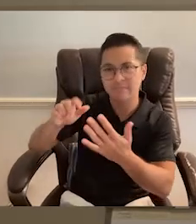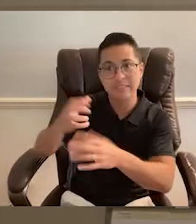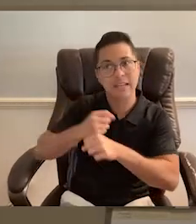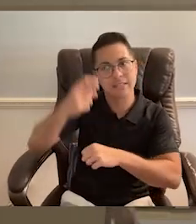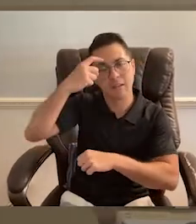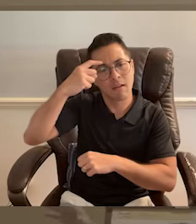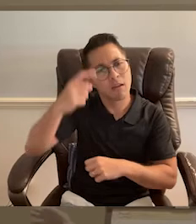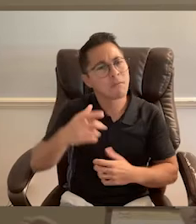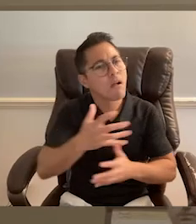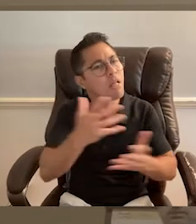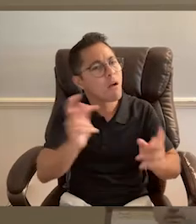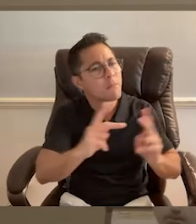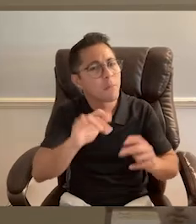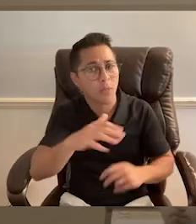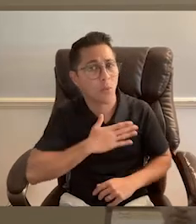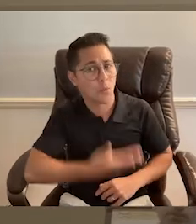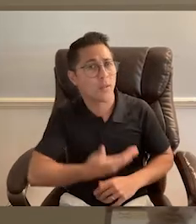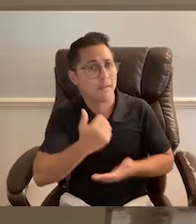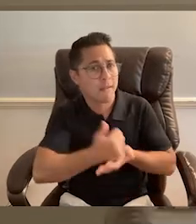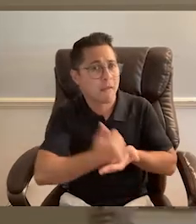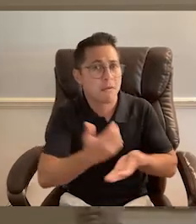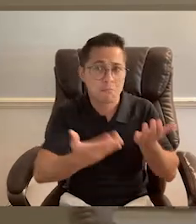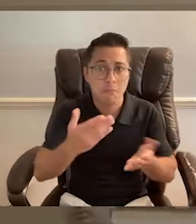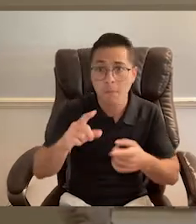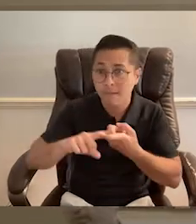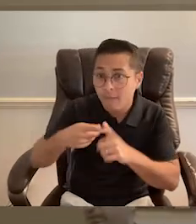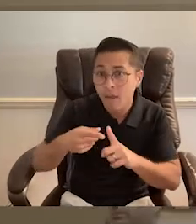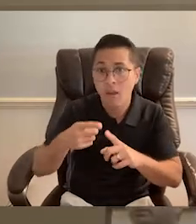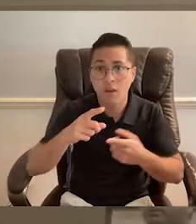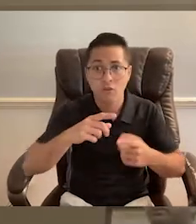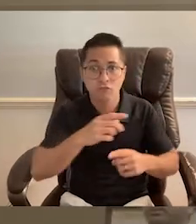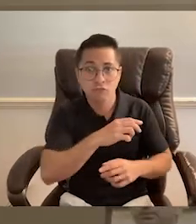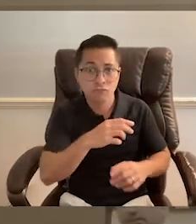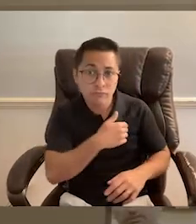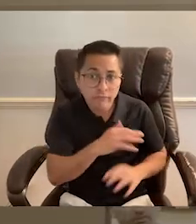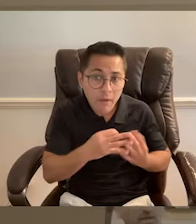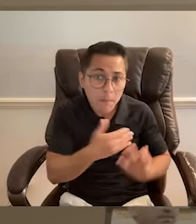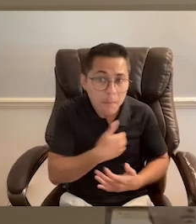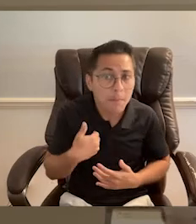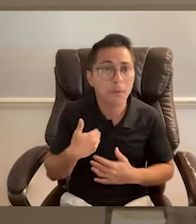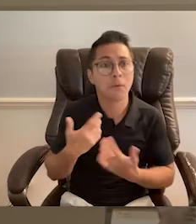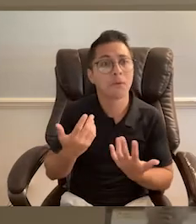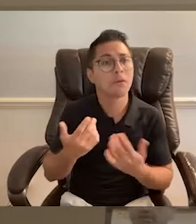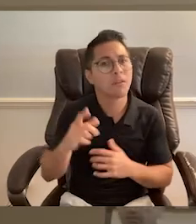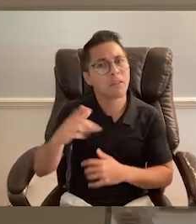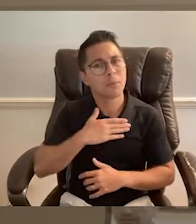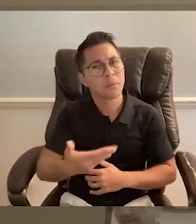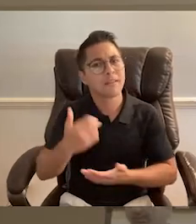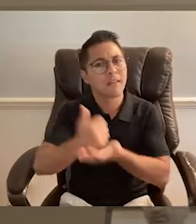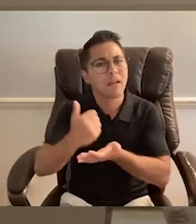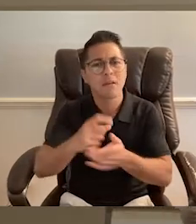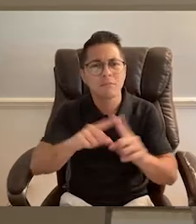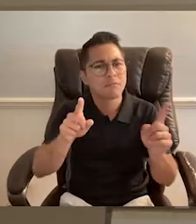go to the right here in front of you. Or if you want to navigate, you want to walk around, just walking, it will tell you what